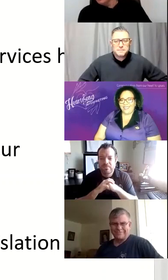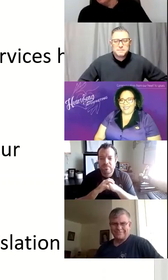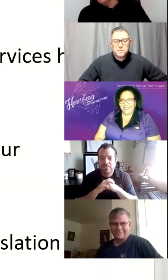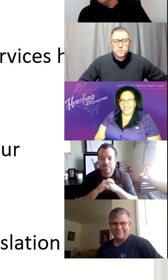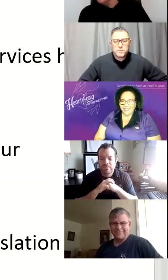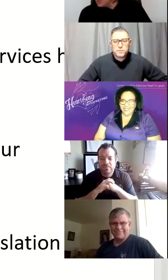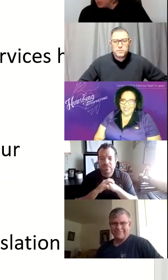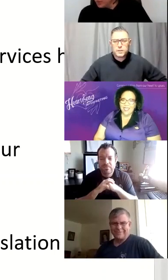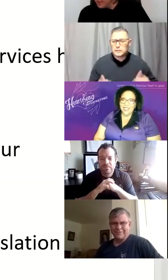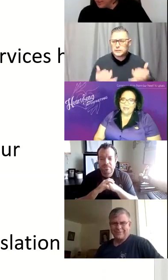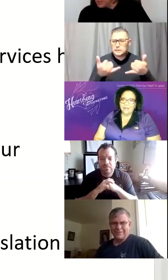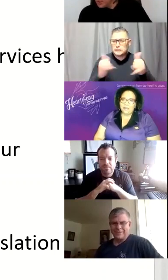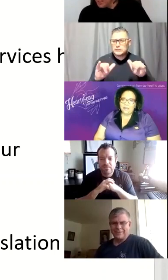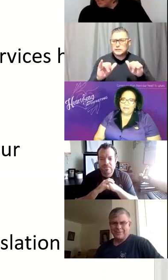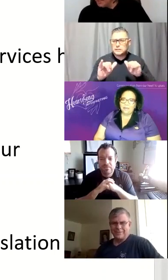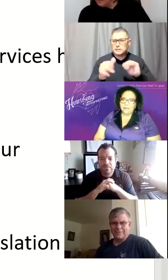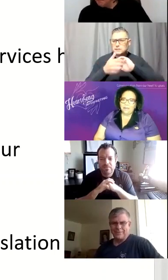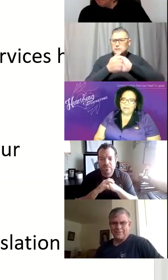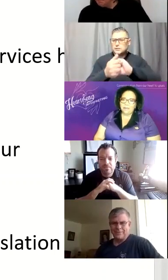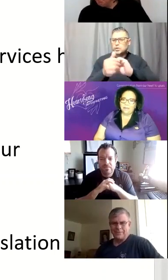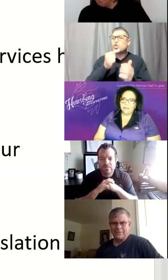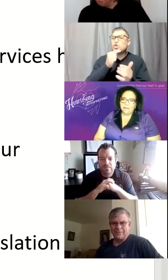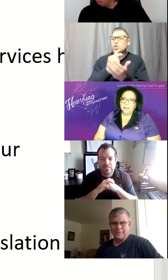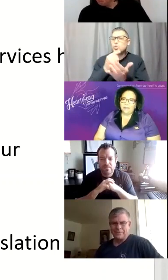you still with Goodwill Industries?